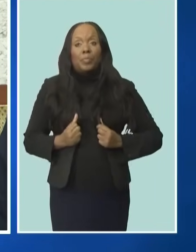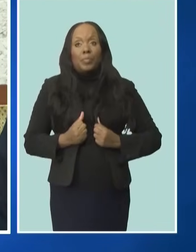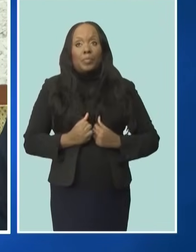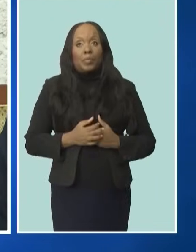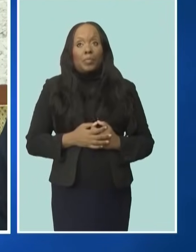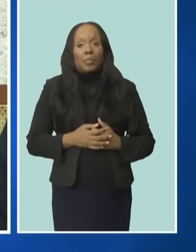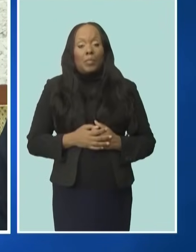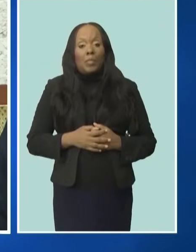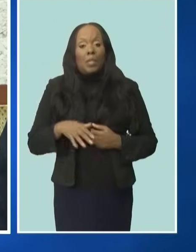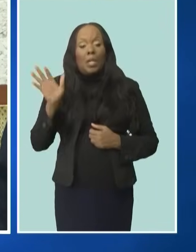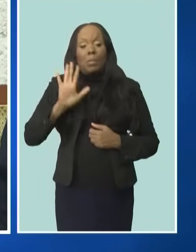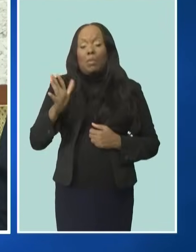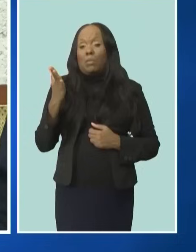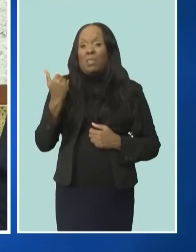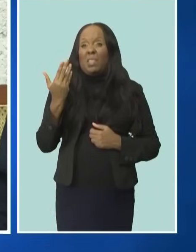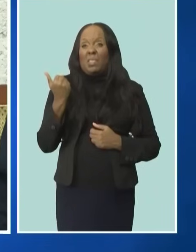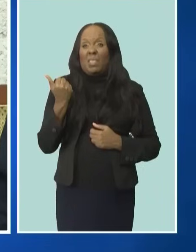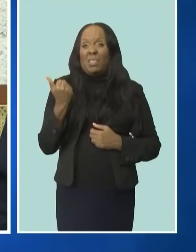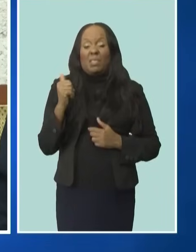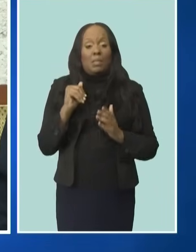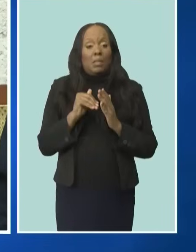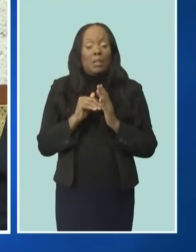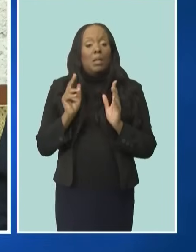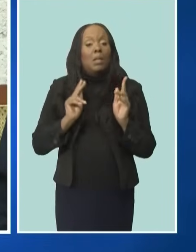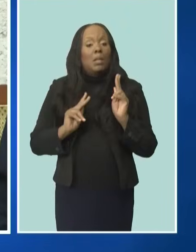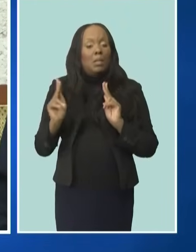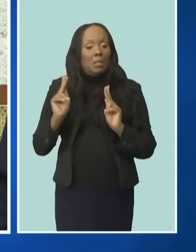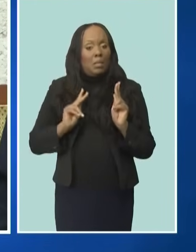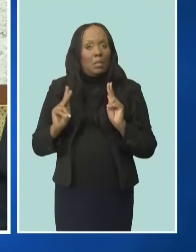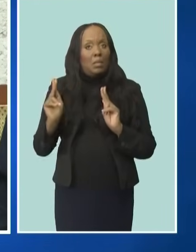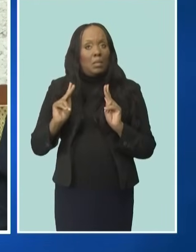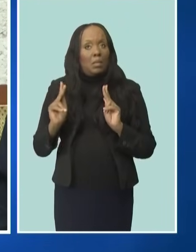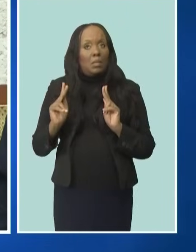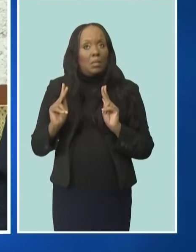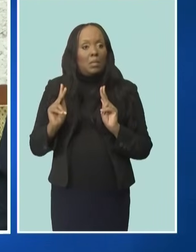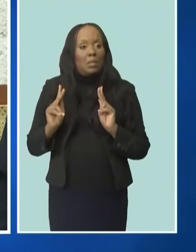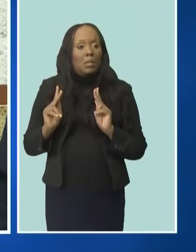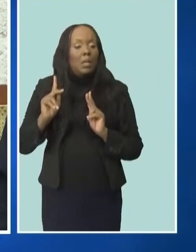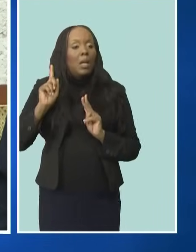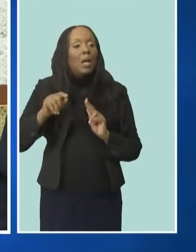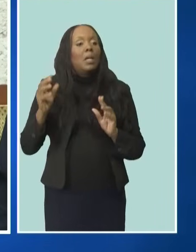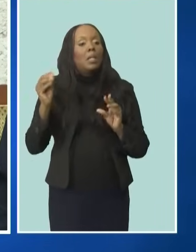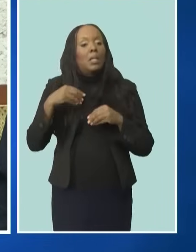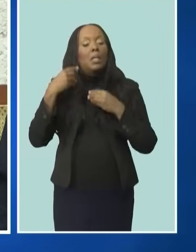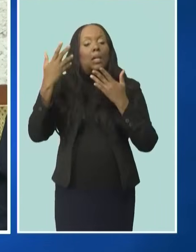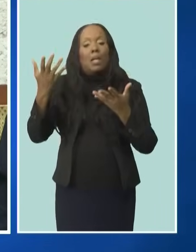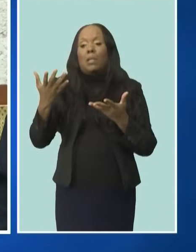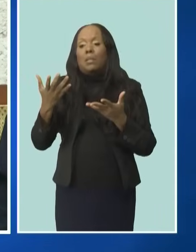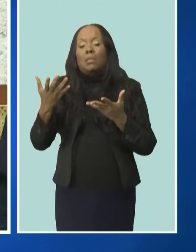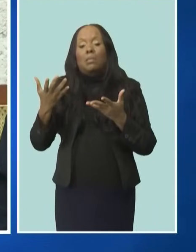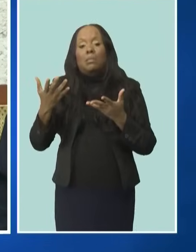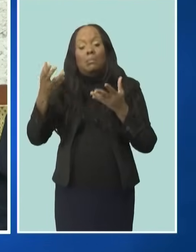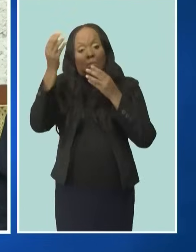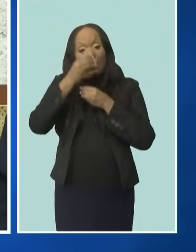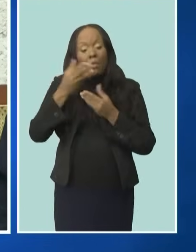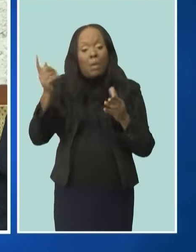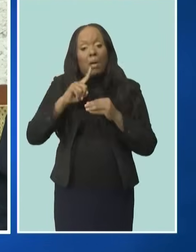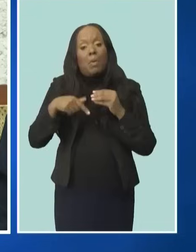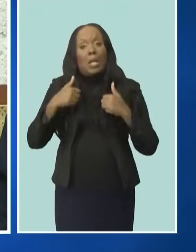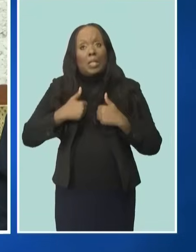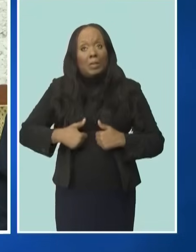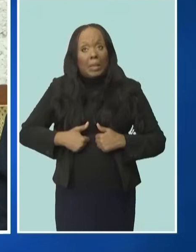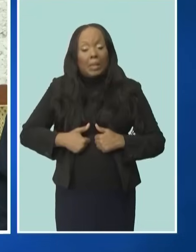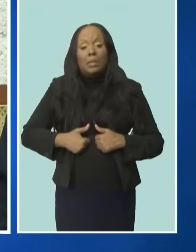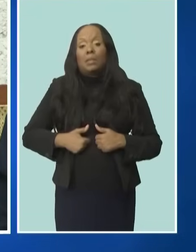of that, almost 15,000 of those persons, were persons who simply had to update their address